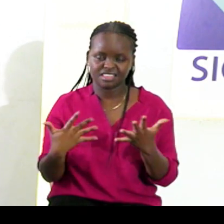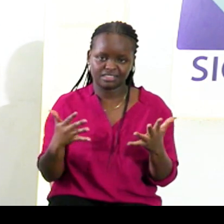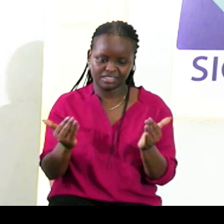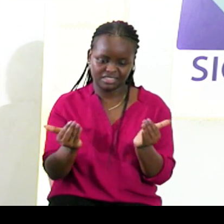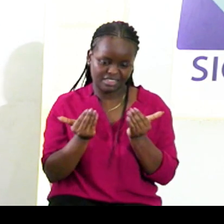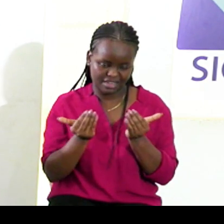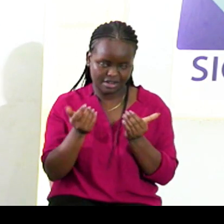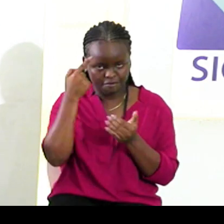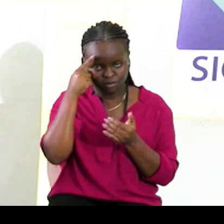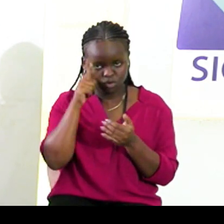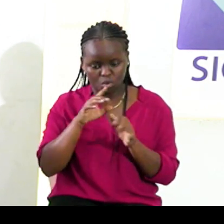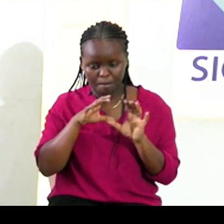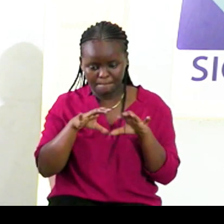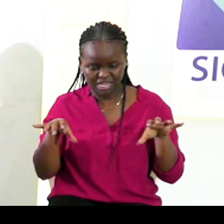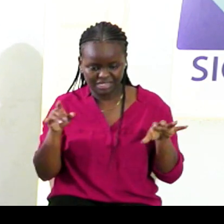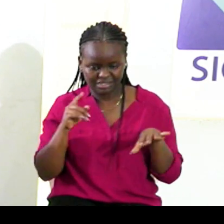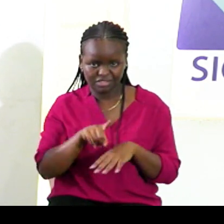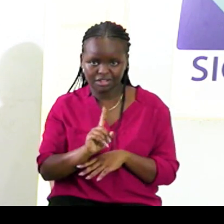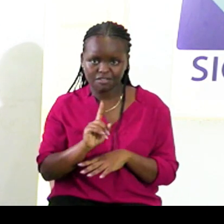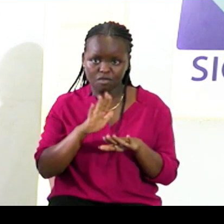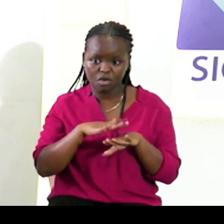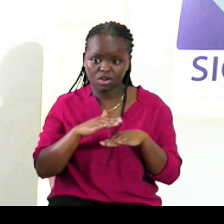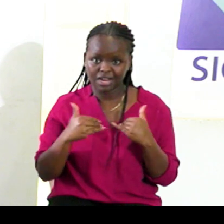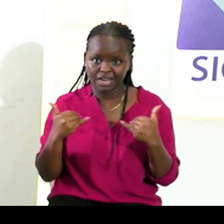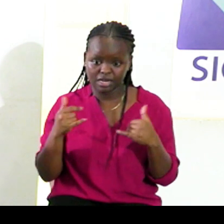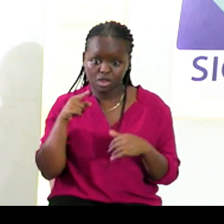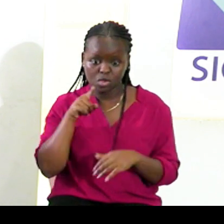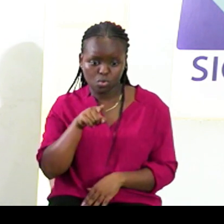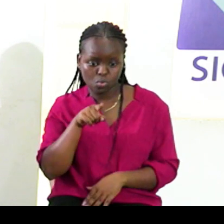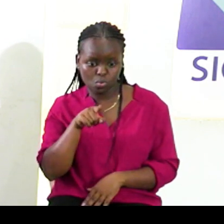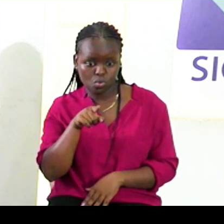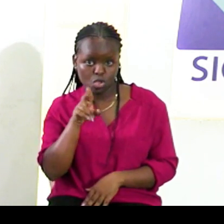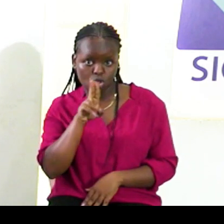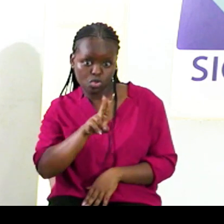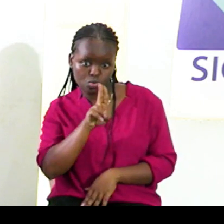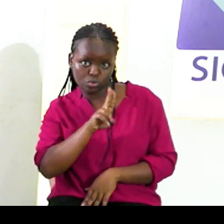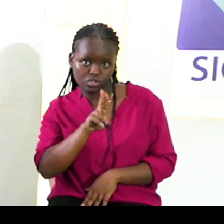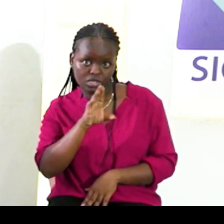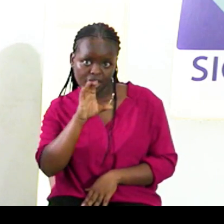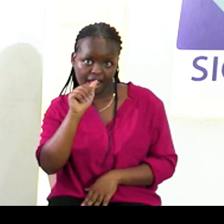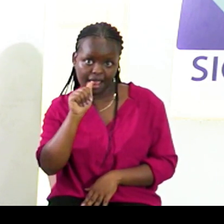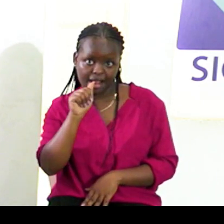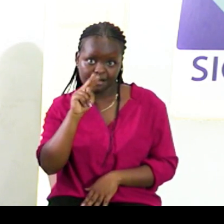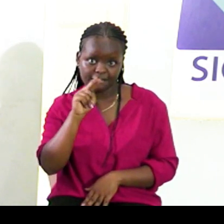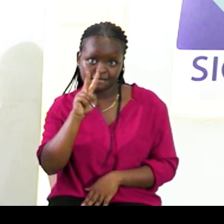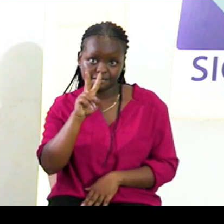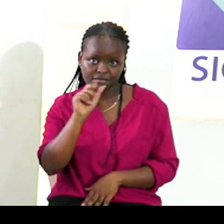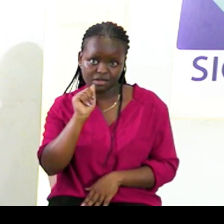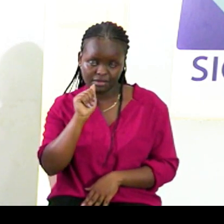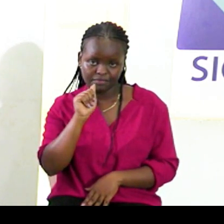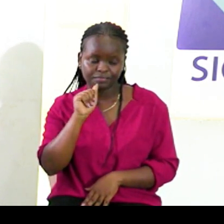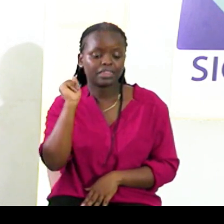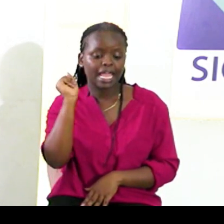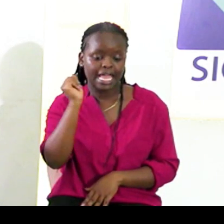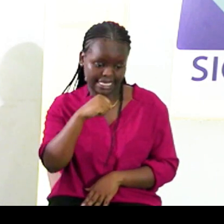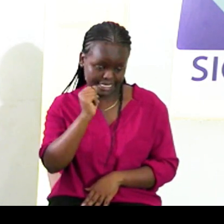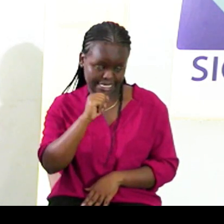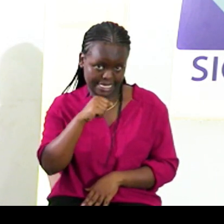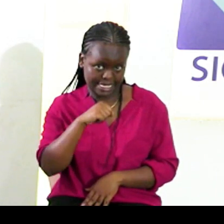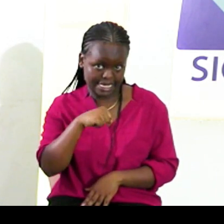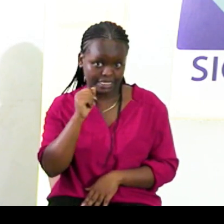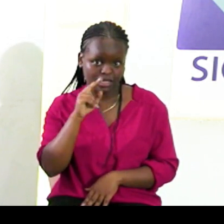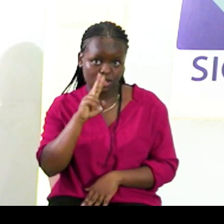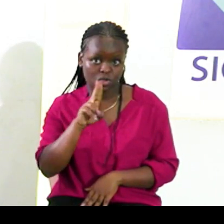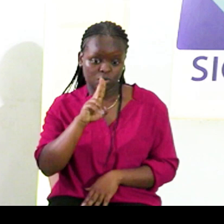you to market yourself online. Like for you, do you use that Canva? Yes, I use Canva